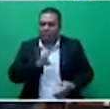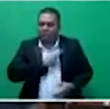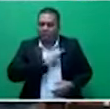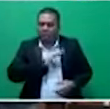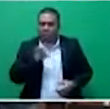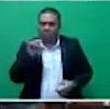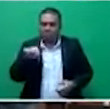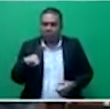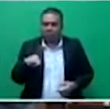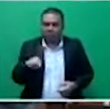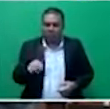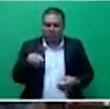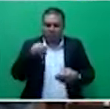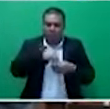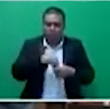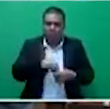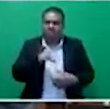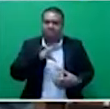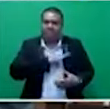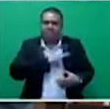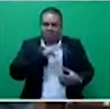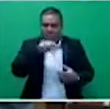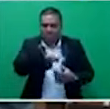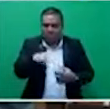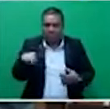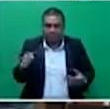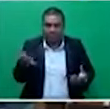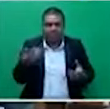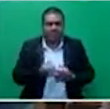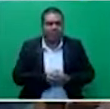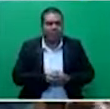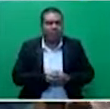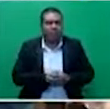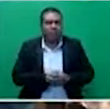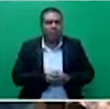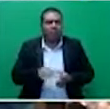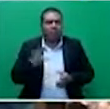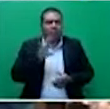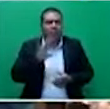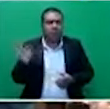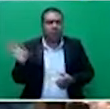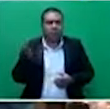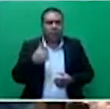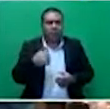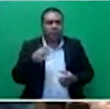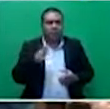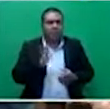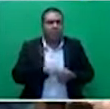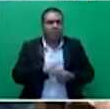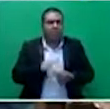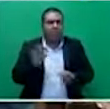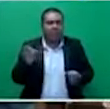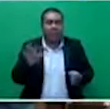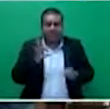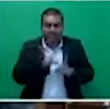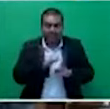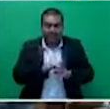interest. Simply saying that debt levels increased to $10 billion without looking at other factors holistically makes no sense. Let's take an